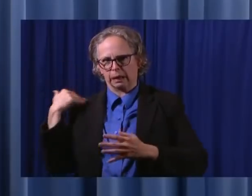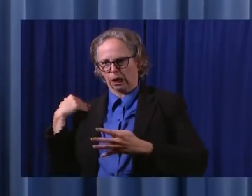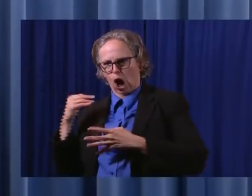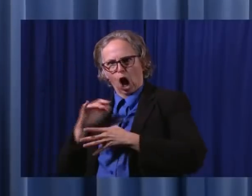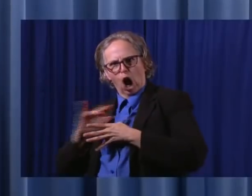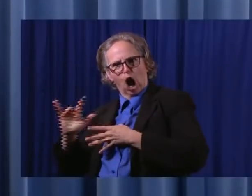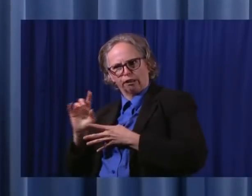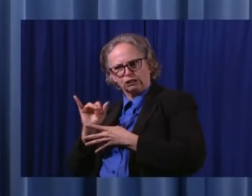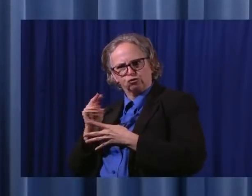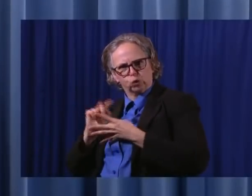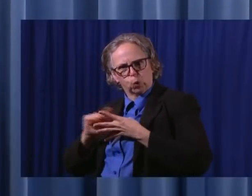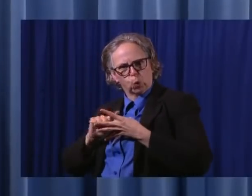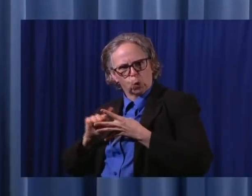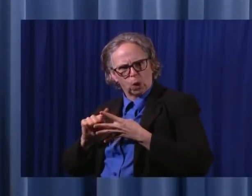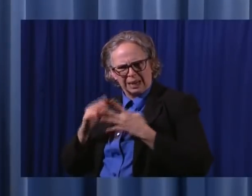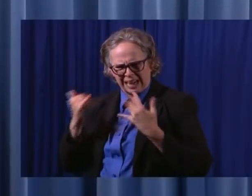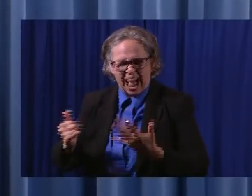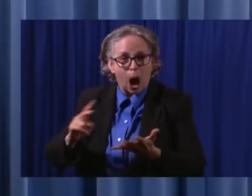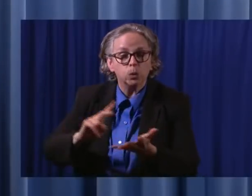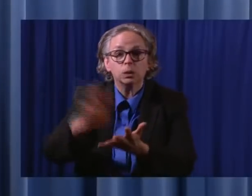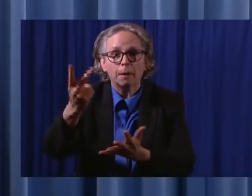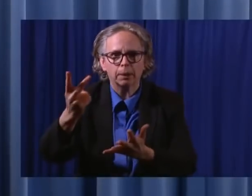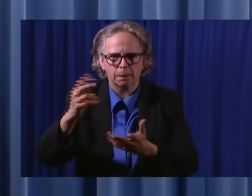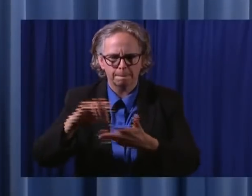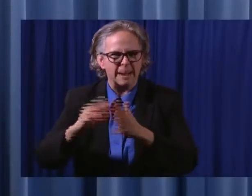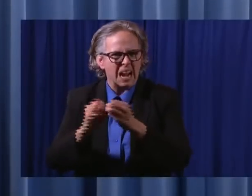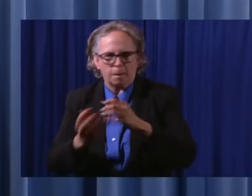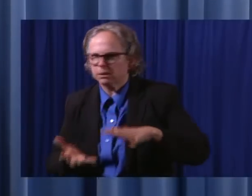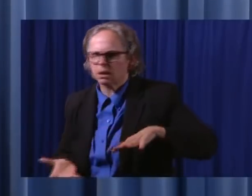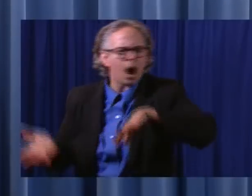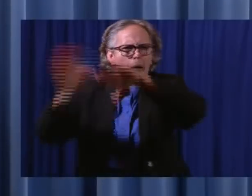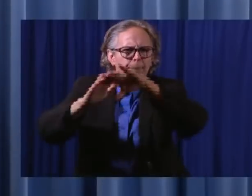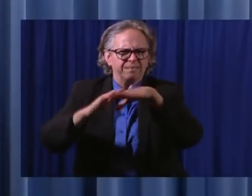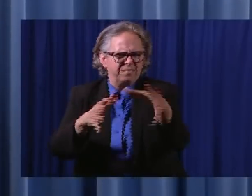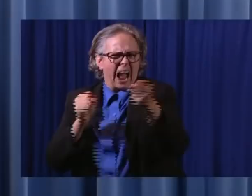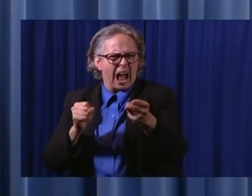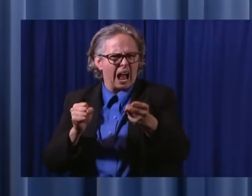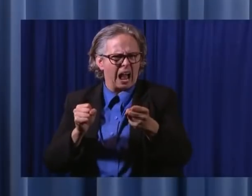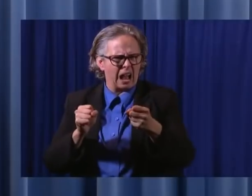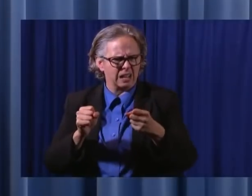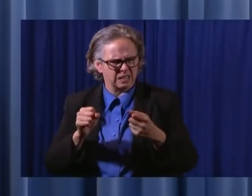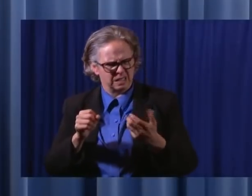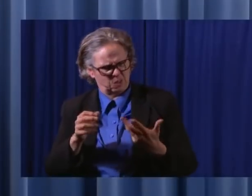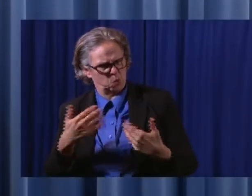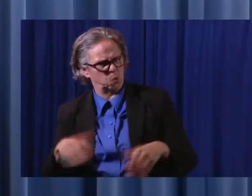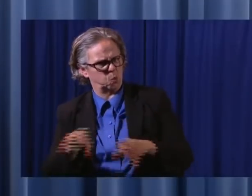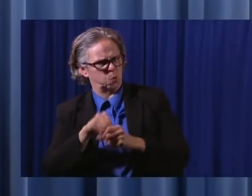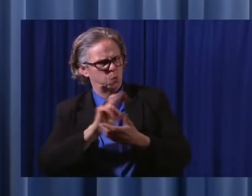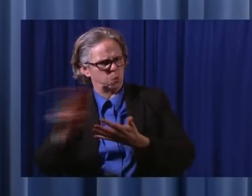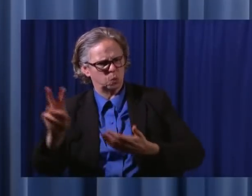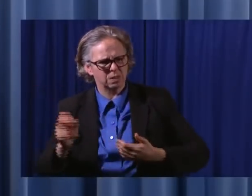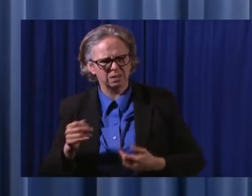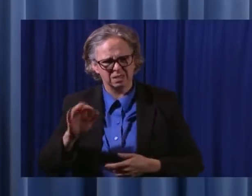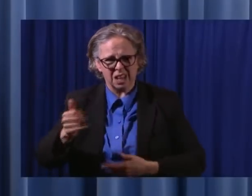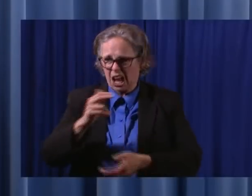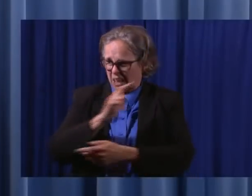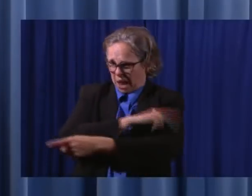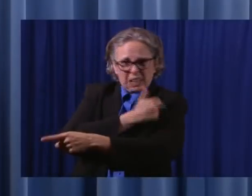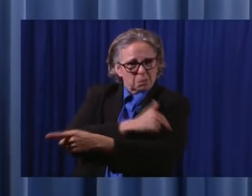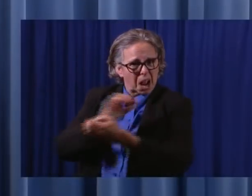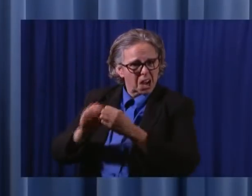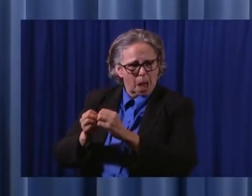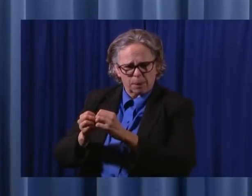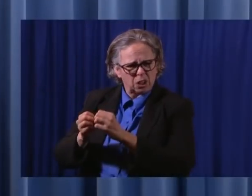Doubled. COVID-specific hospital utilization is approaching levels not seen since the earlier peak of the pandemic in